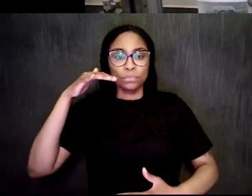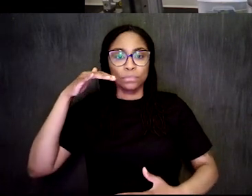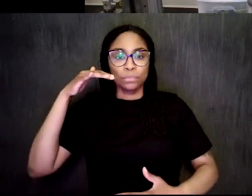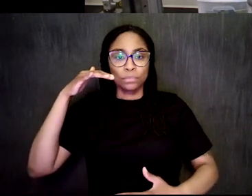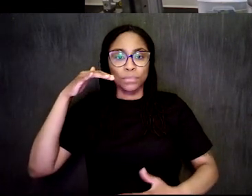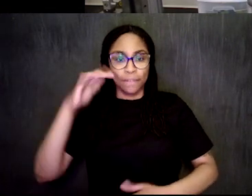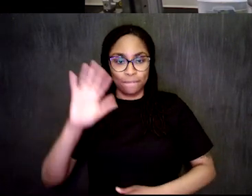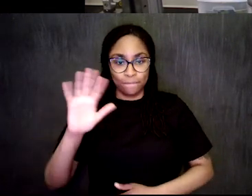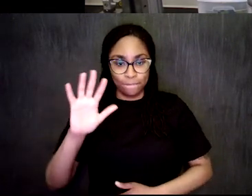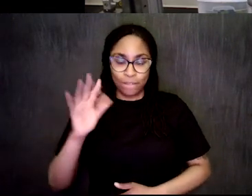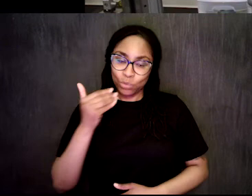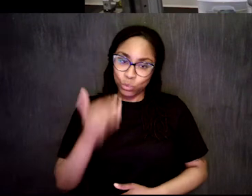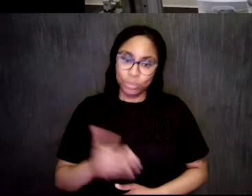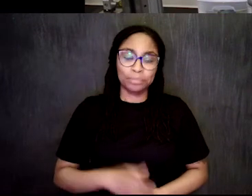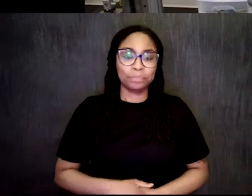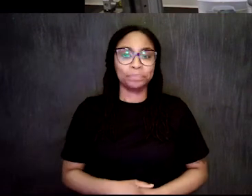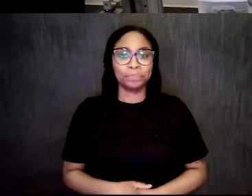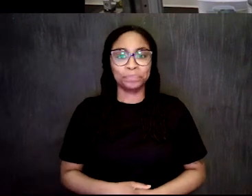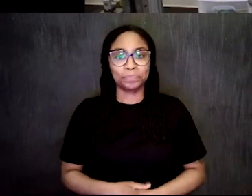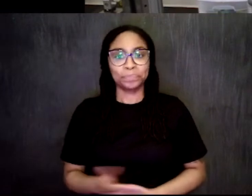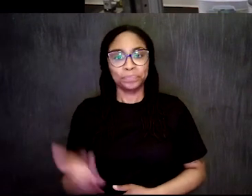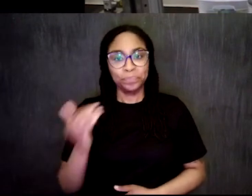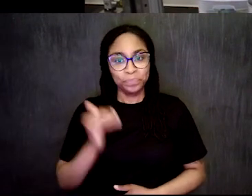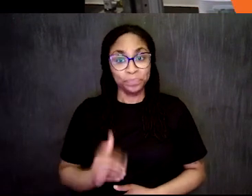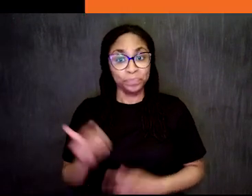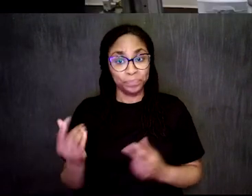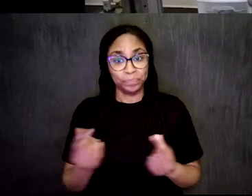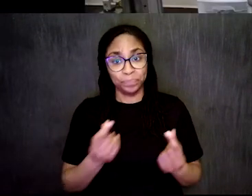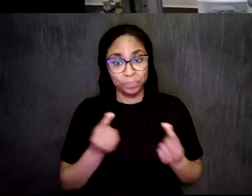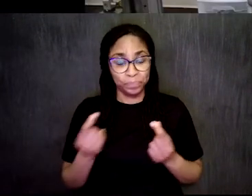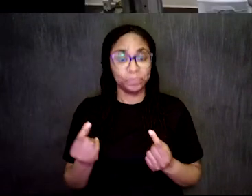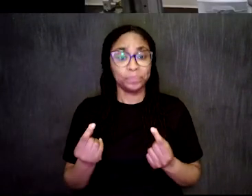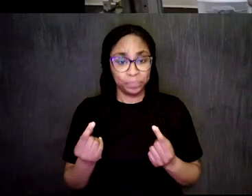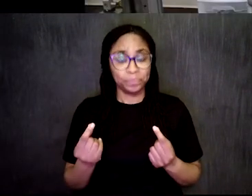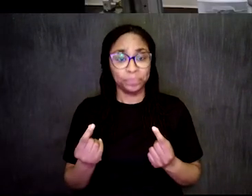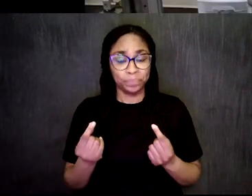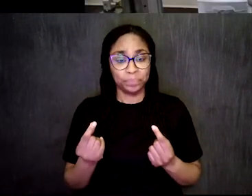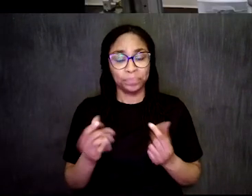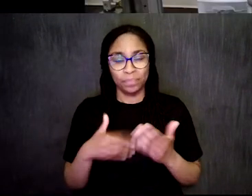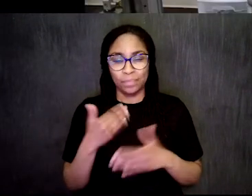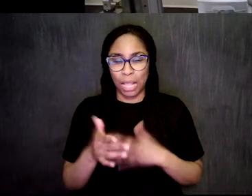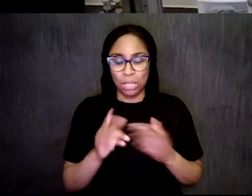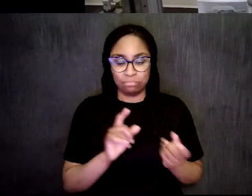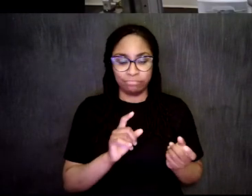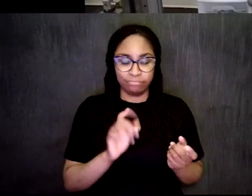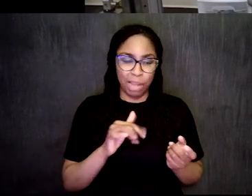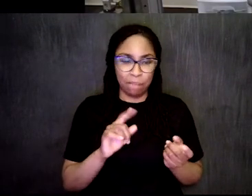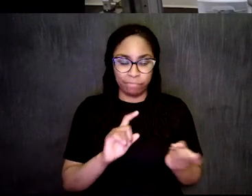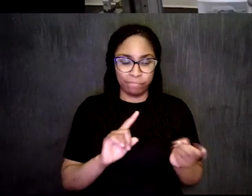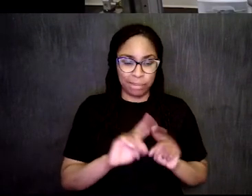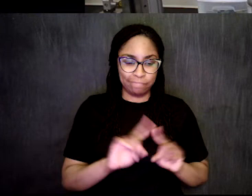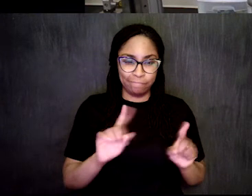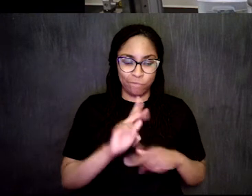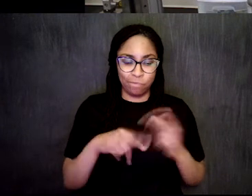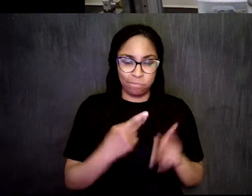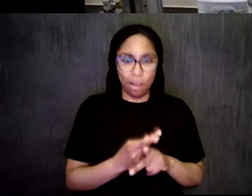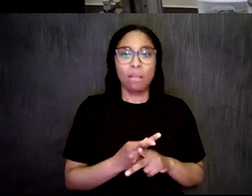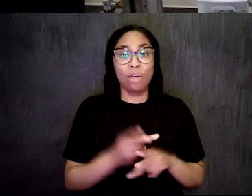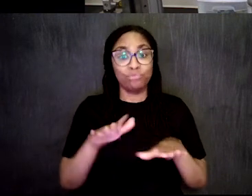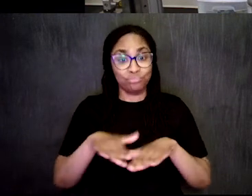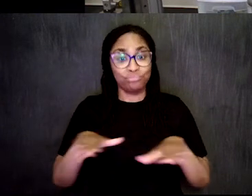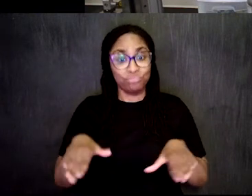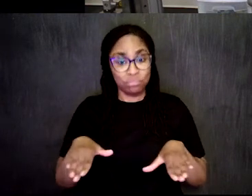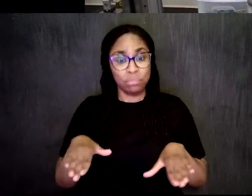Inhale. And 5. Good. Okay, so for our next exercise, it's going to be another modification of the